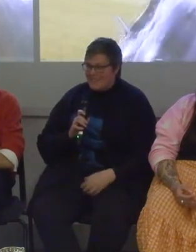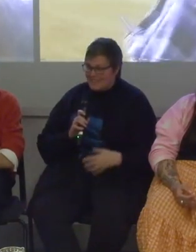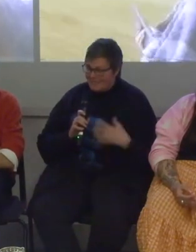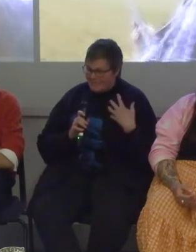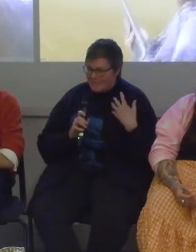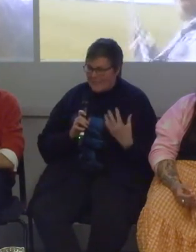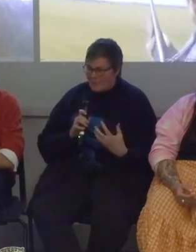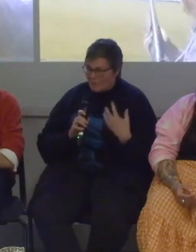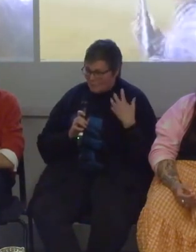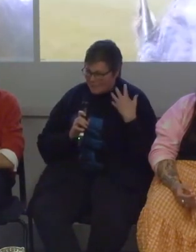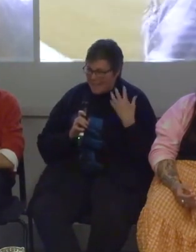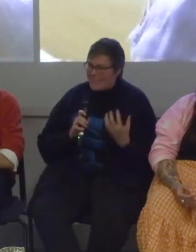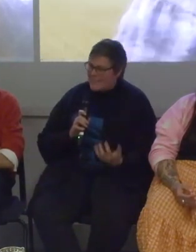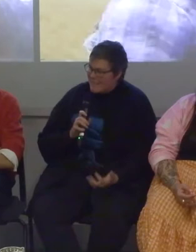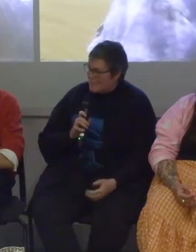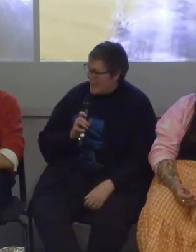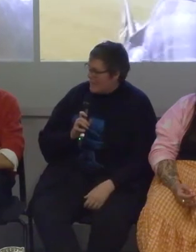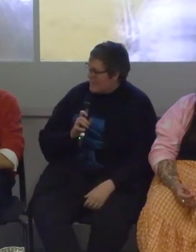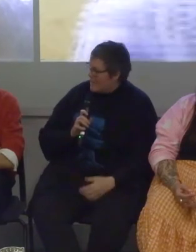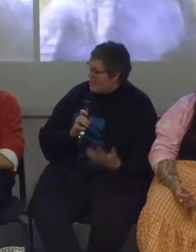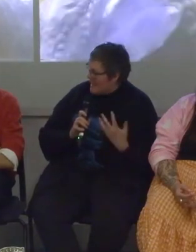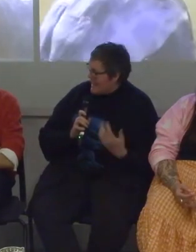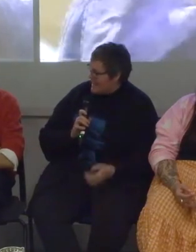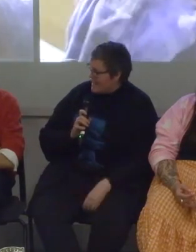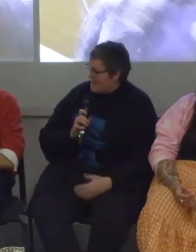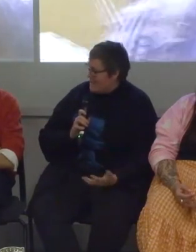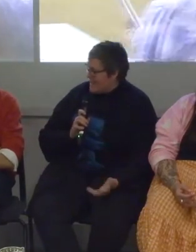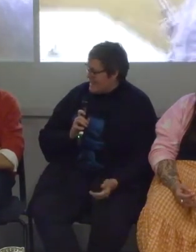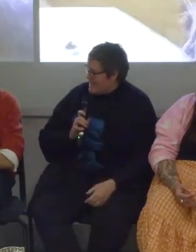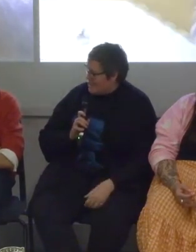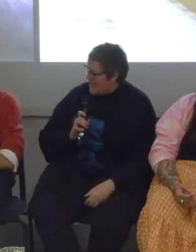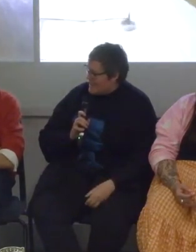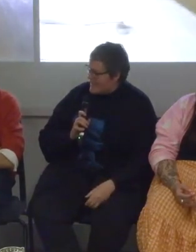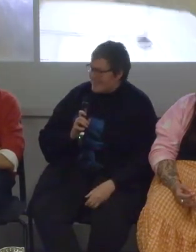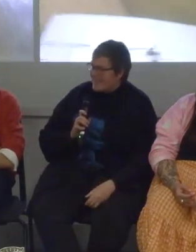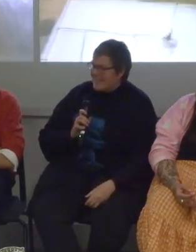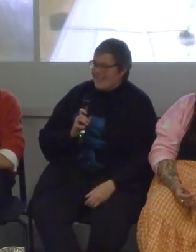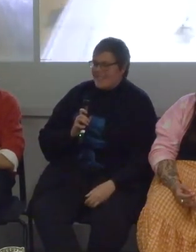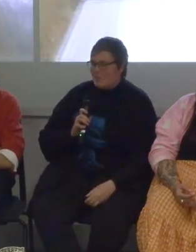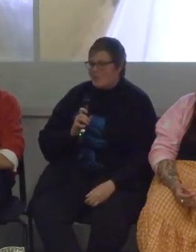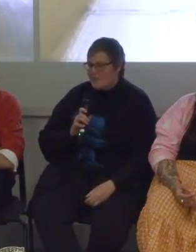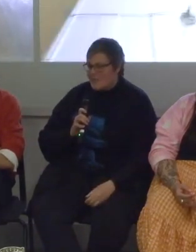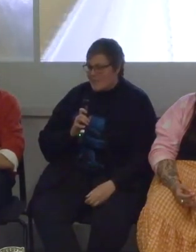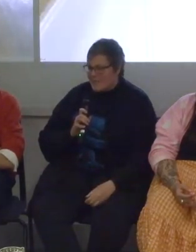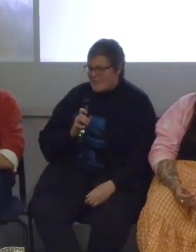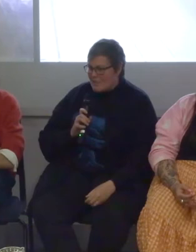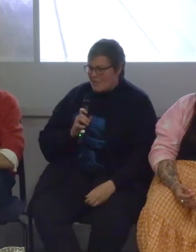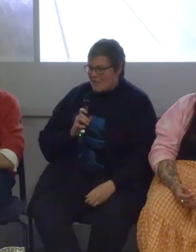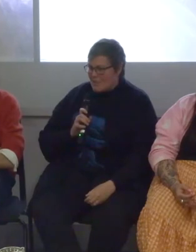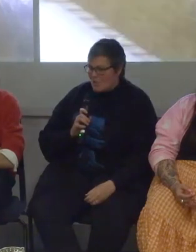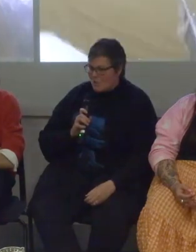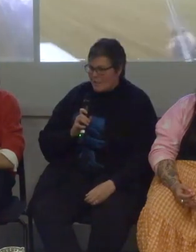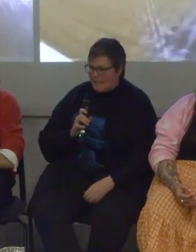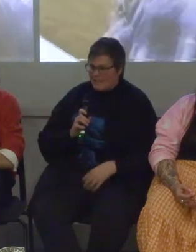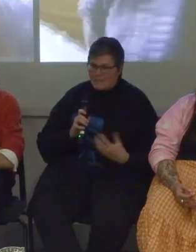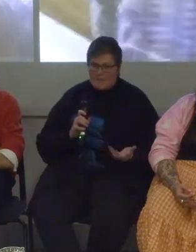know, really started to think about, you know, my last 20 plus years of practice and, you know, all of those things that we just